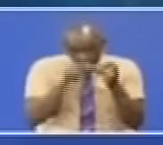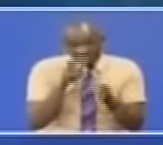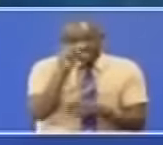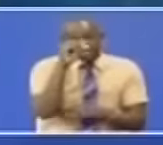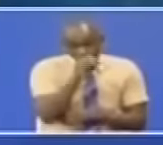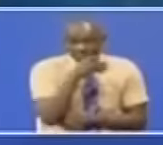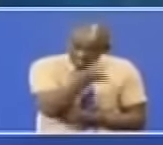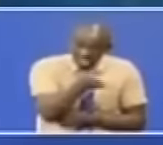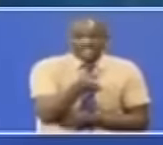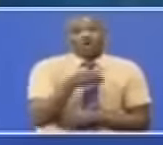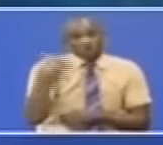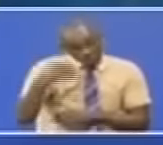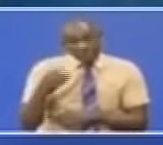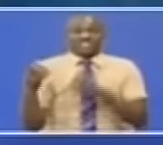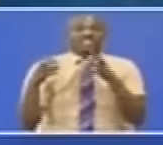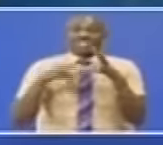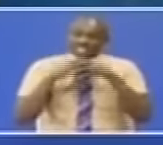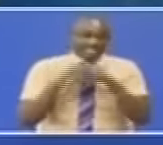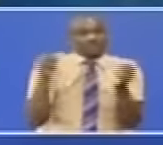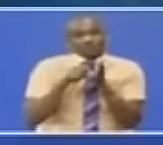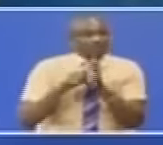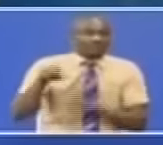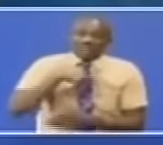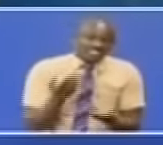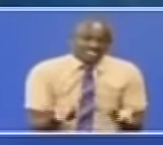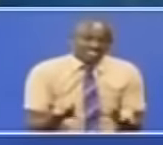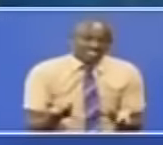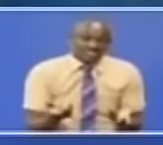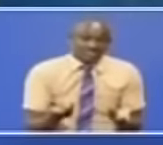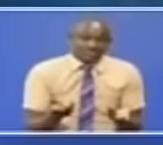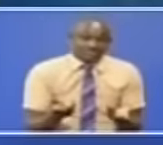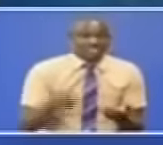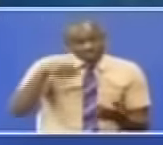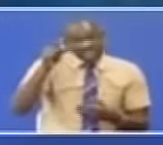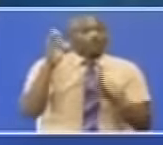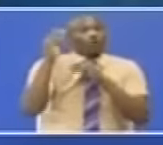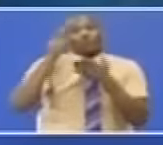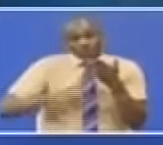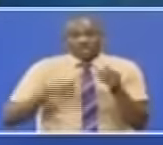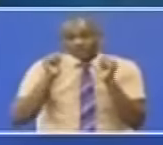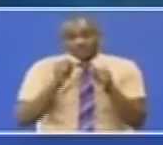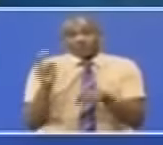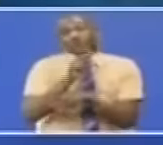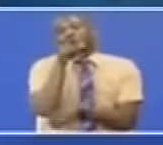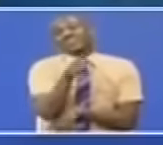always interested in creating problems for us. They are hoping they can use